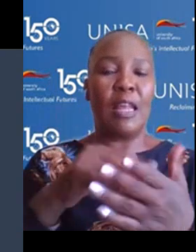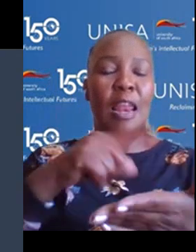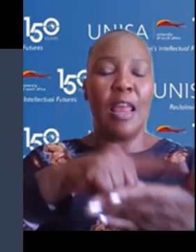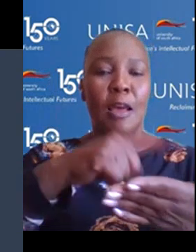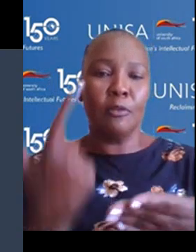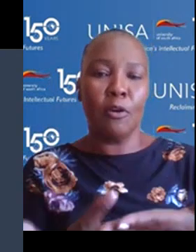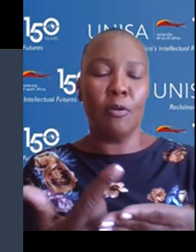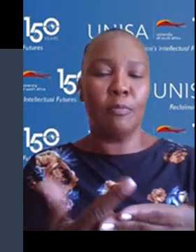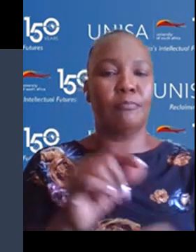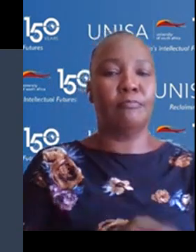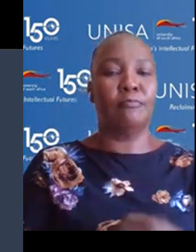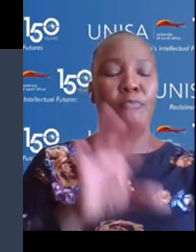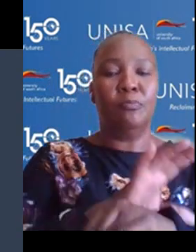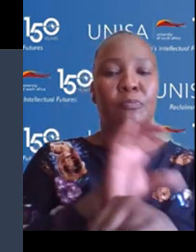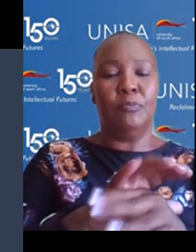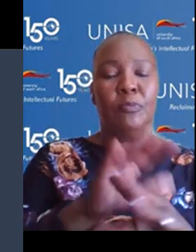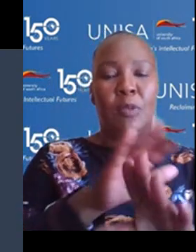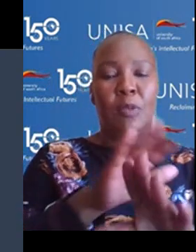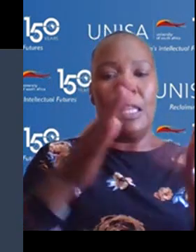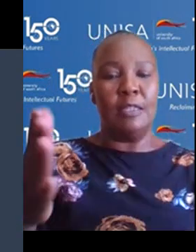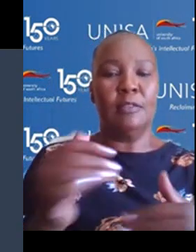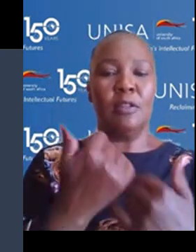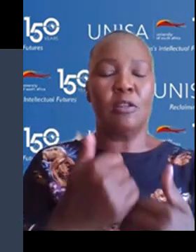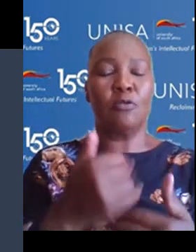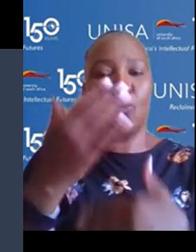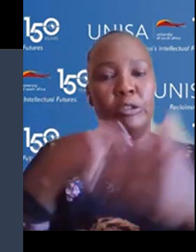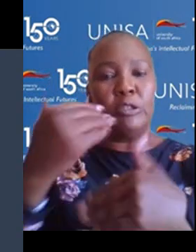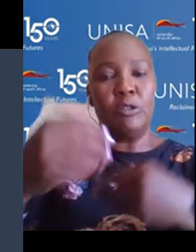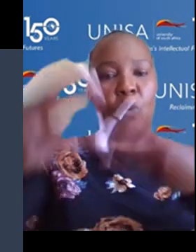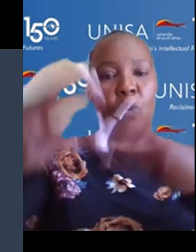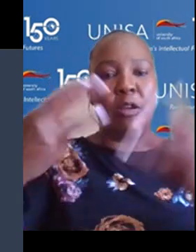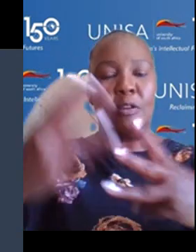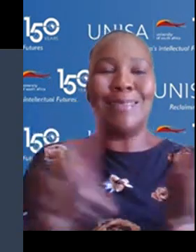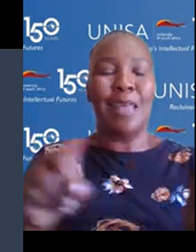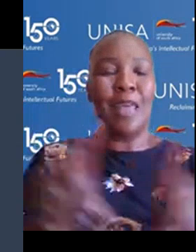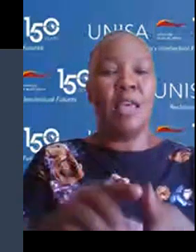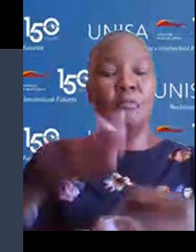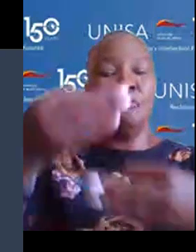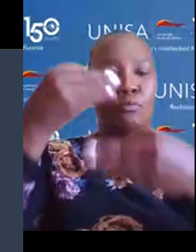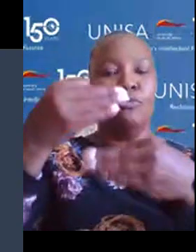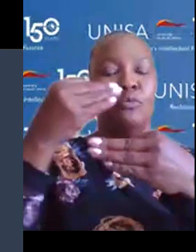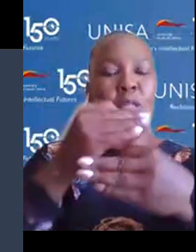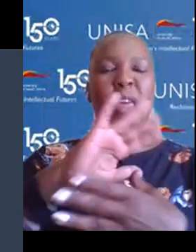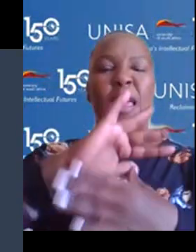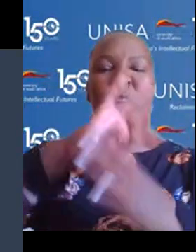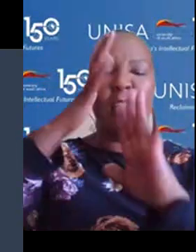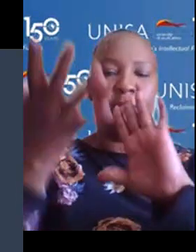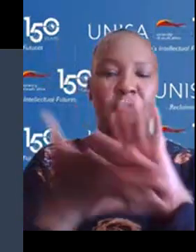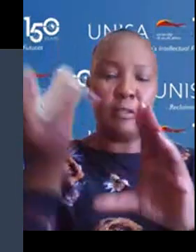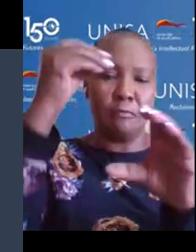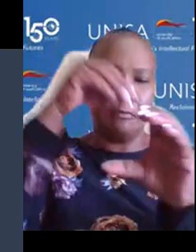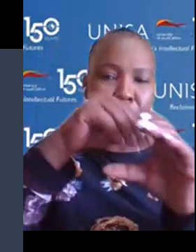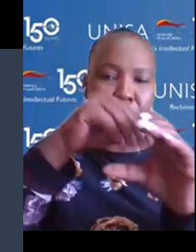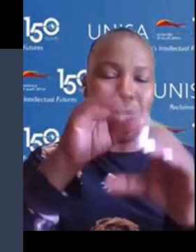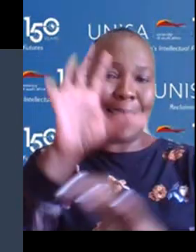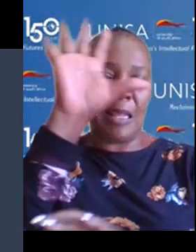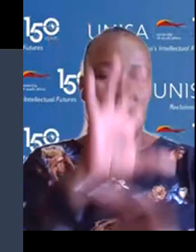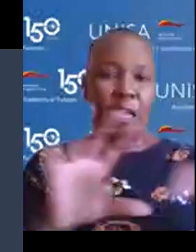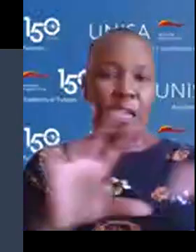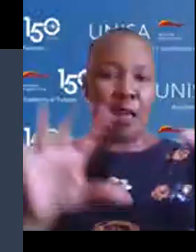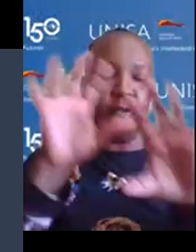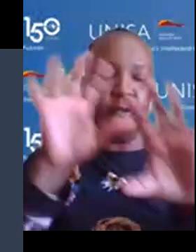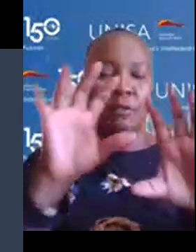desktop PC, you just log in and you continue working on that same document. So everything is securely stored in the cloud and you can access it